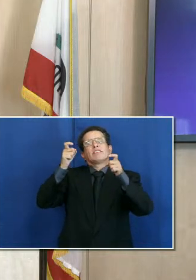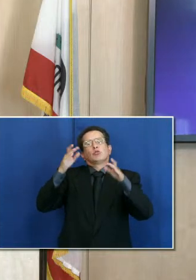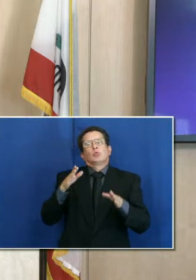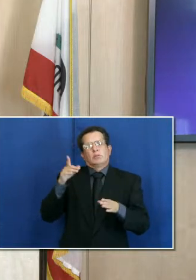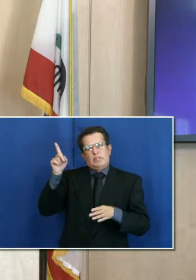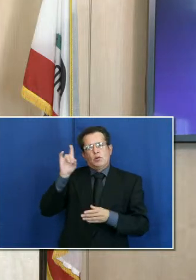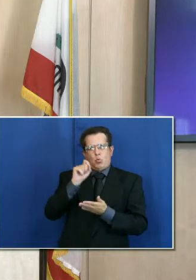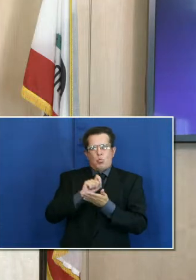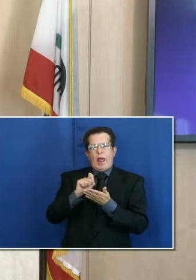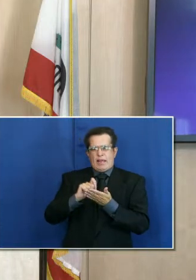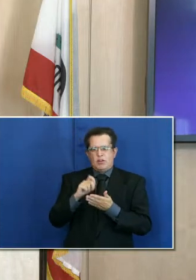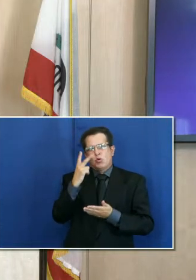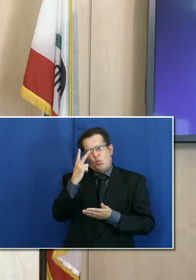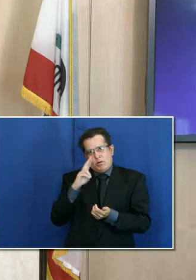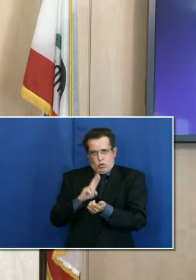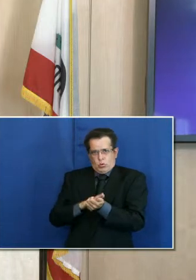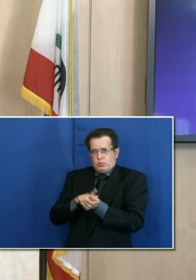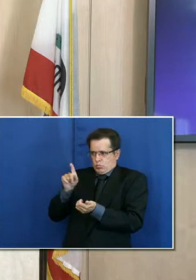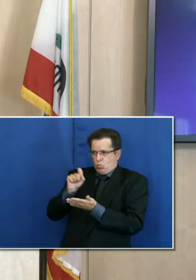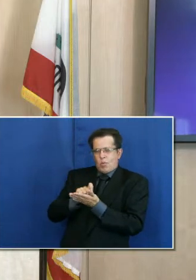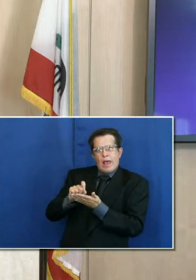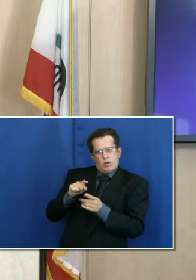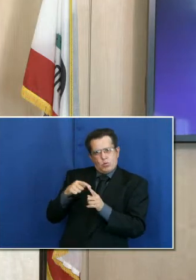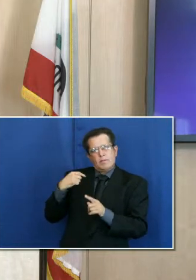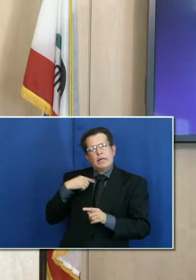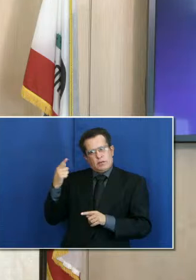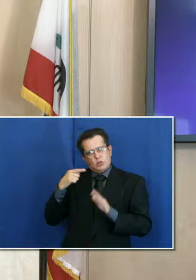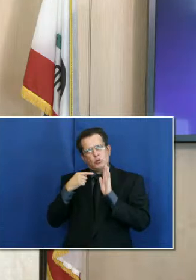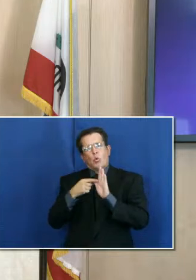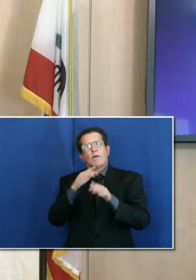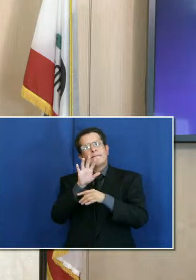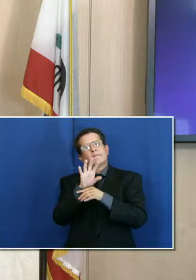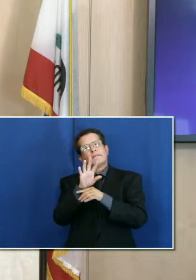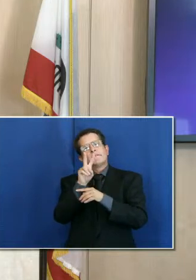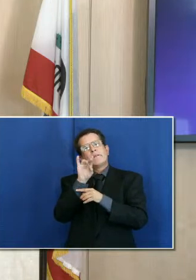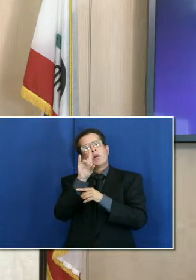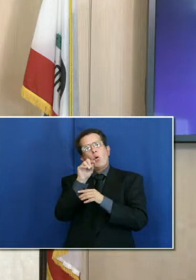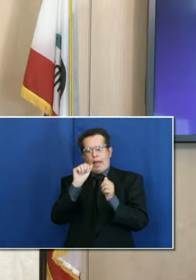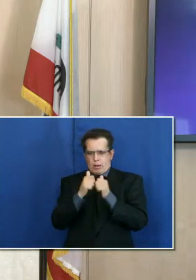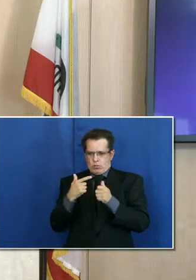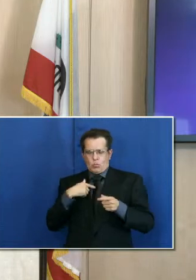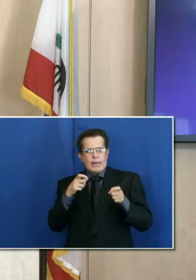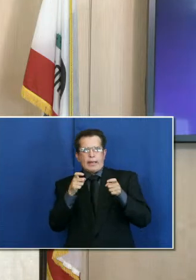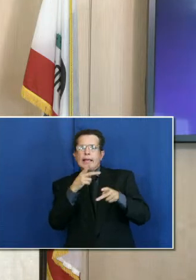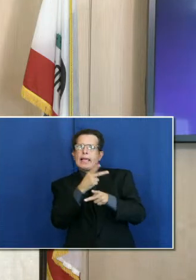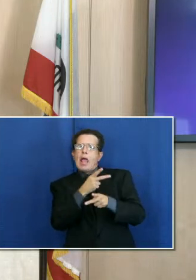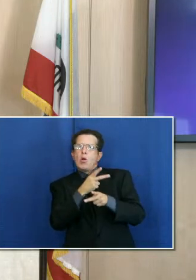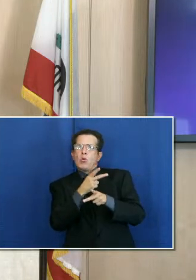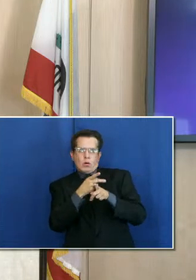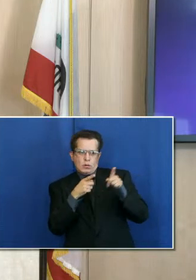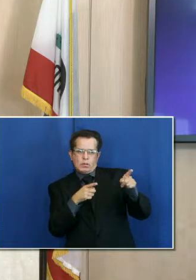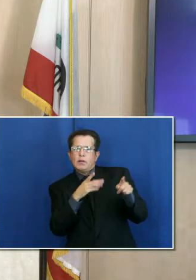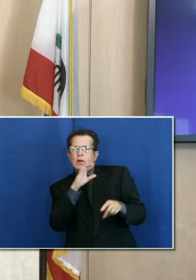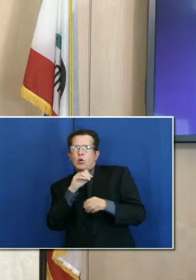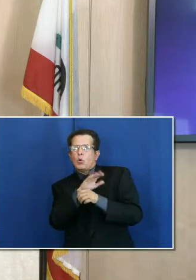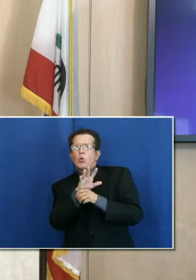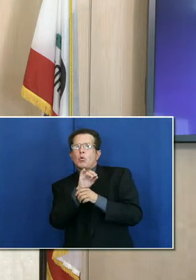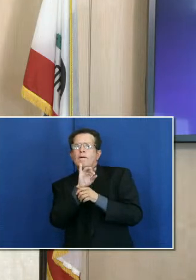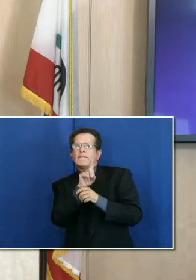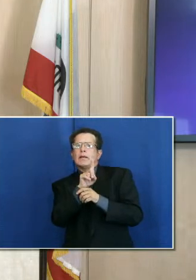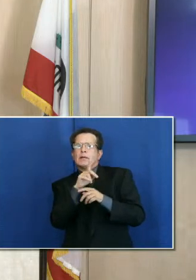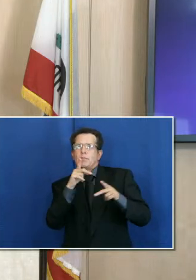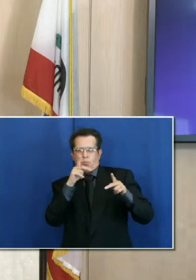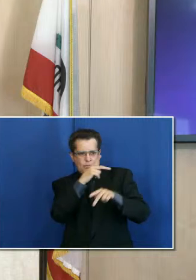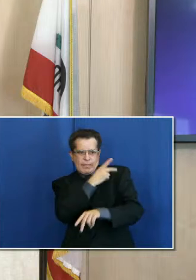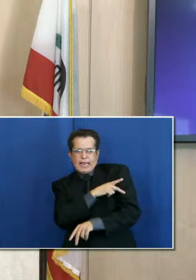taught a virtual class that included showing a video of care of a COVID patient being cared for by ECMO. That's an artificial